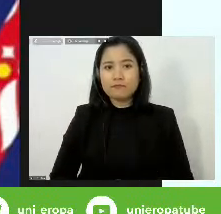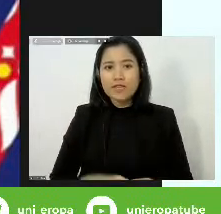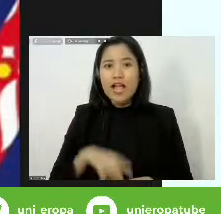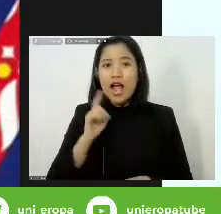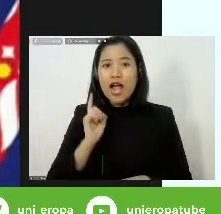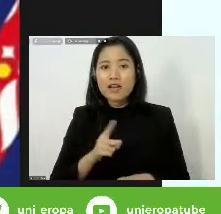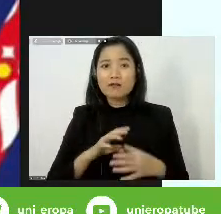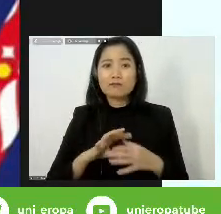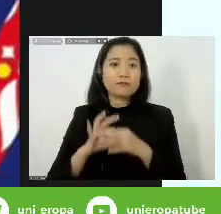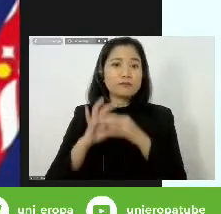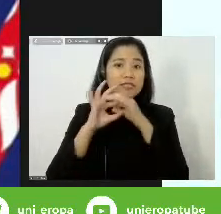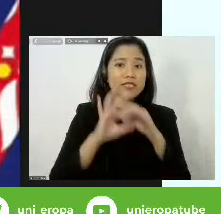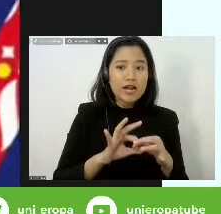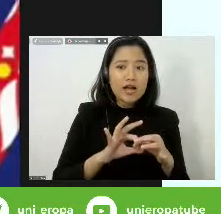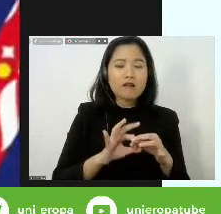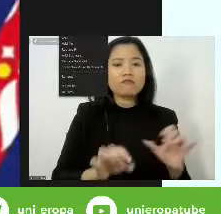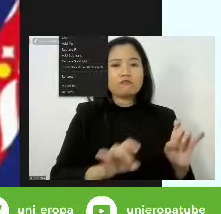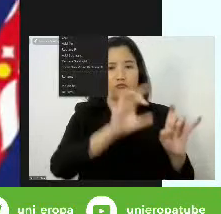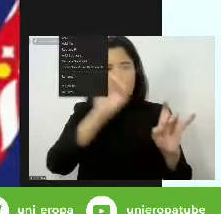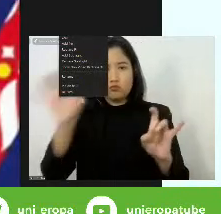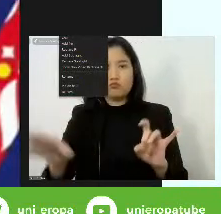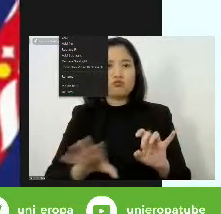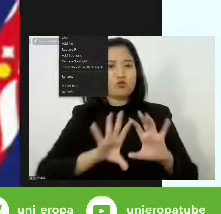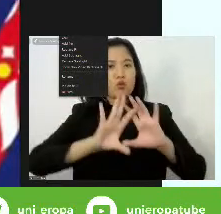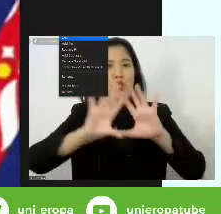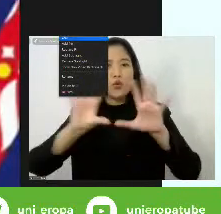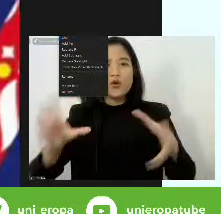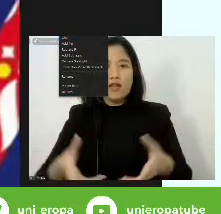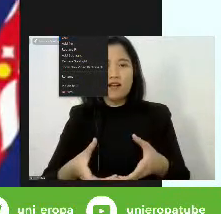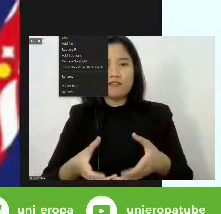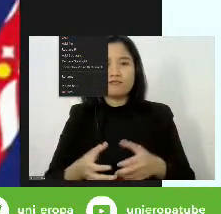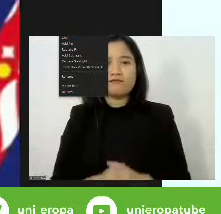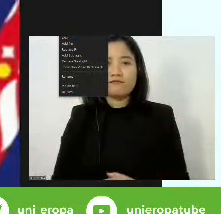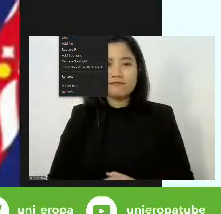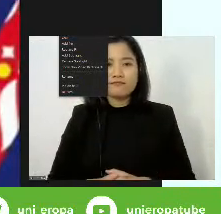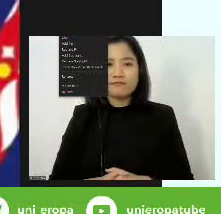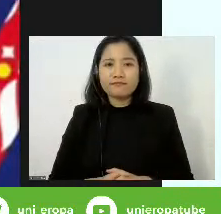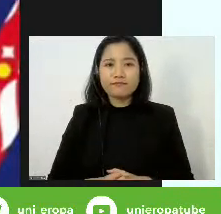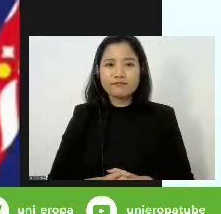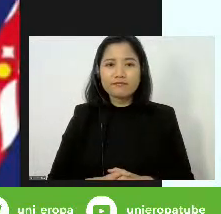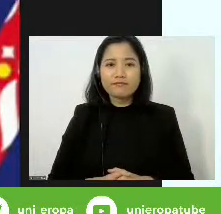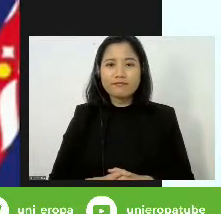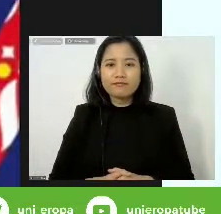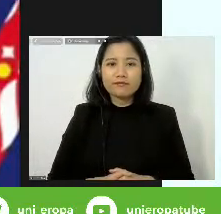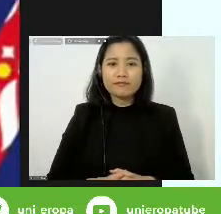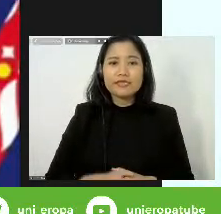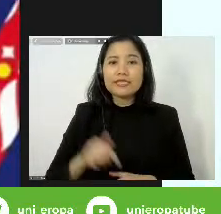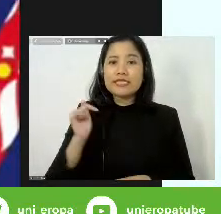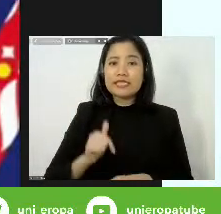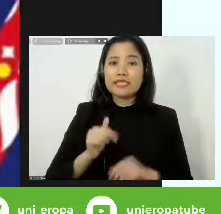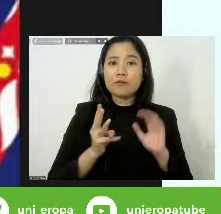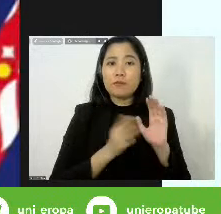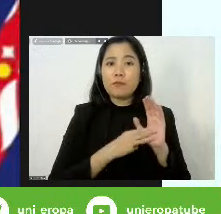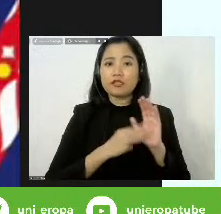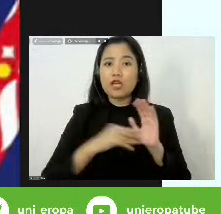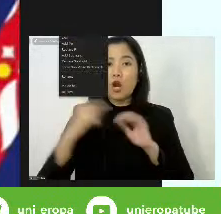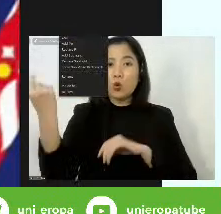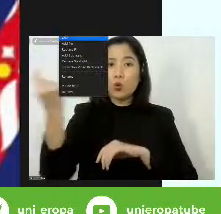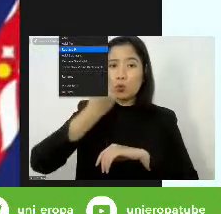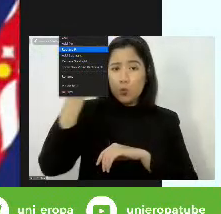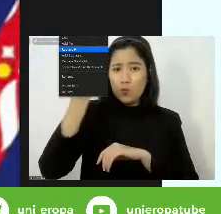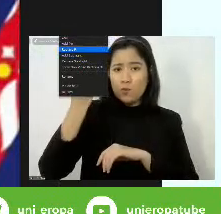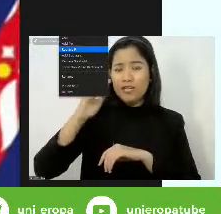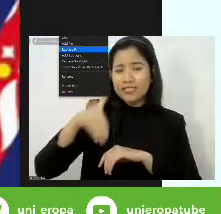mention abroad at me viu for you and me could ask